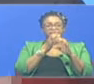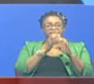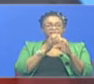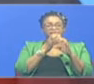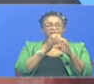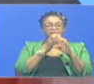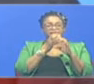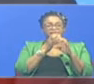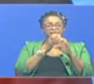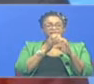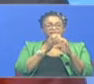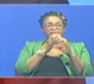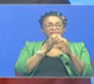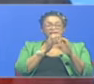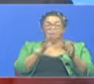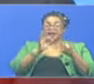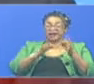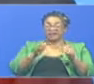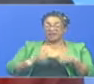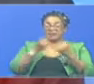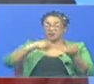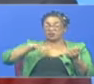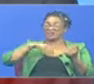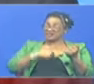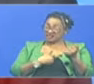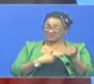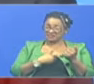Have we tired of it, or what are we doing about it?